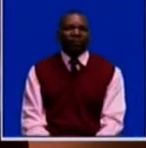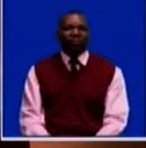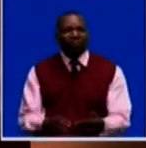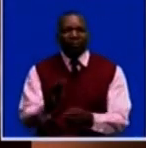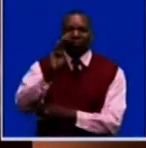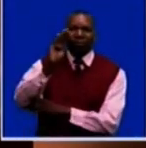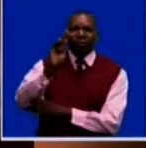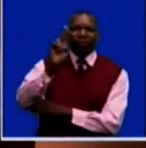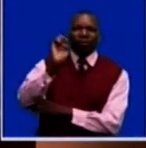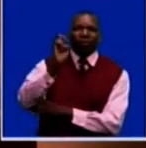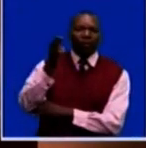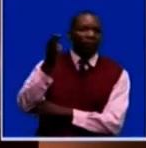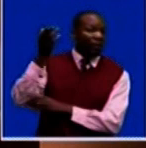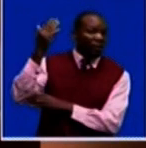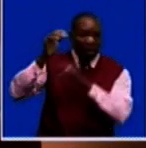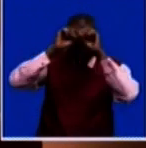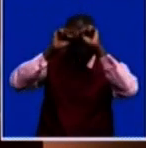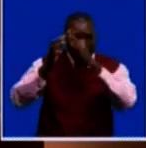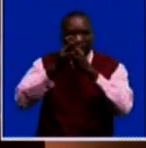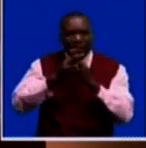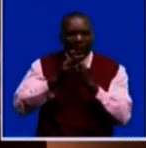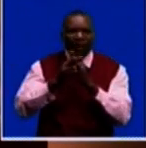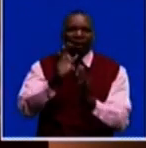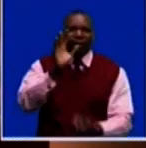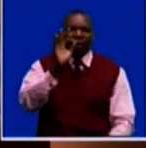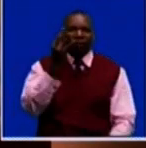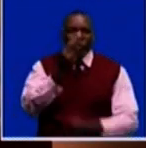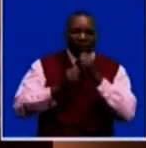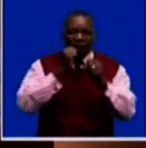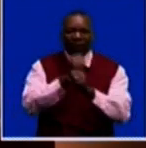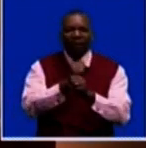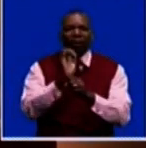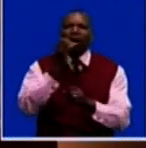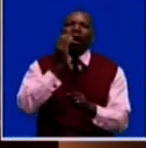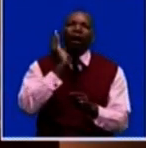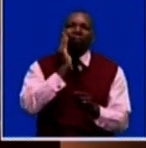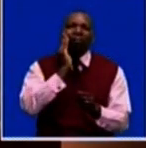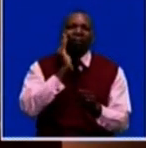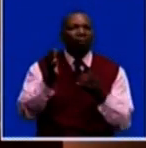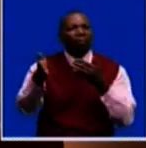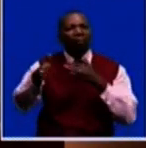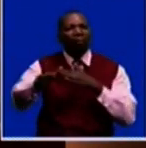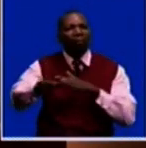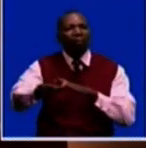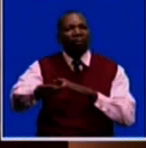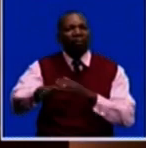And former U.S. President George Bush has died at the age of 94 at home in Houston,